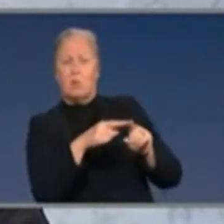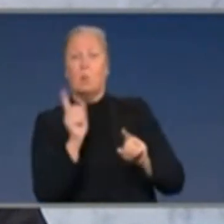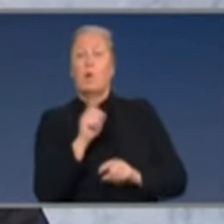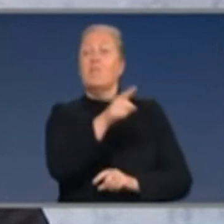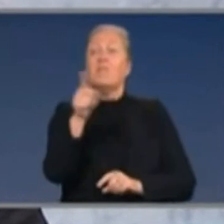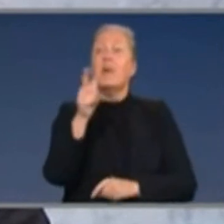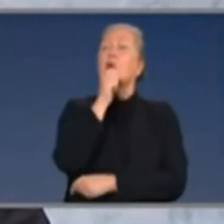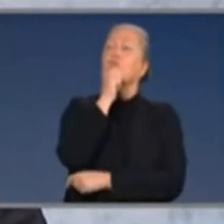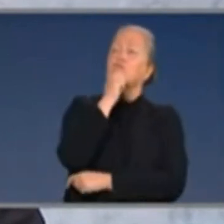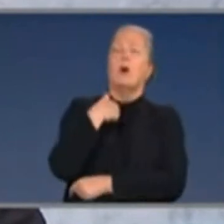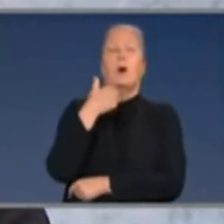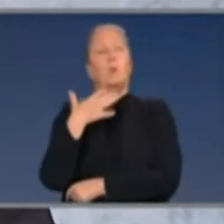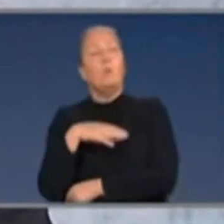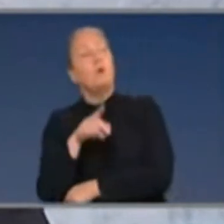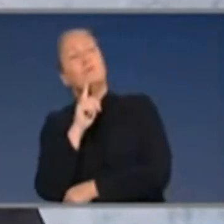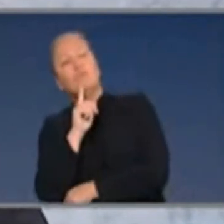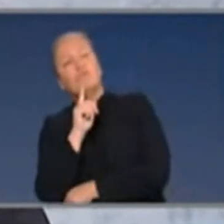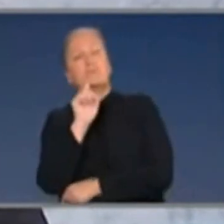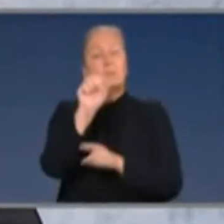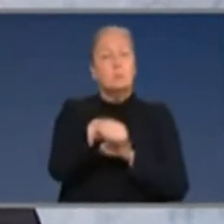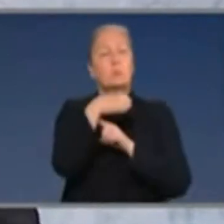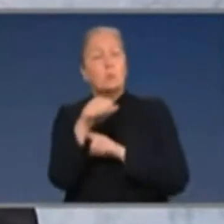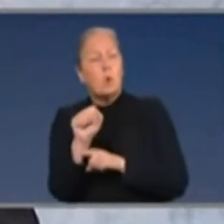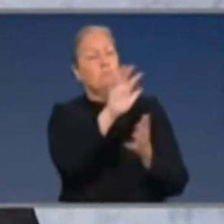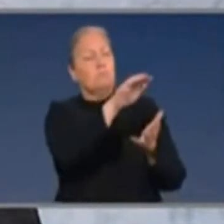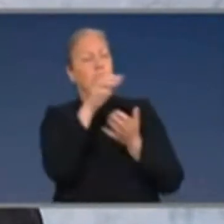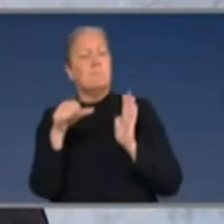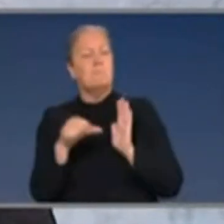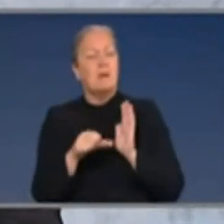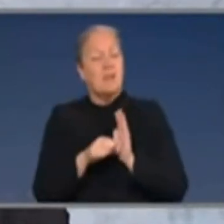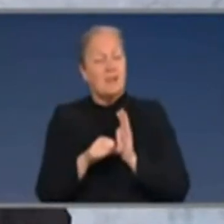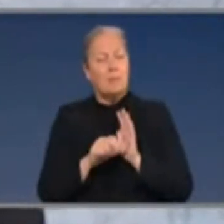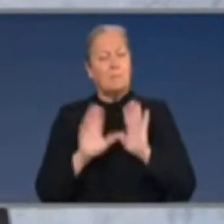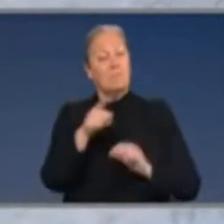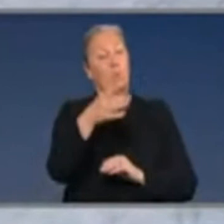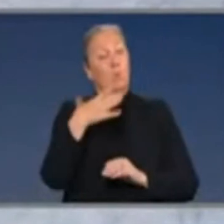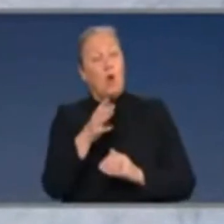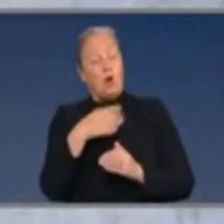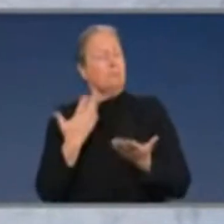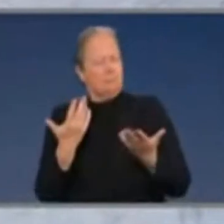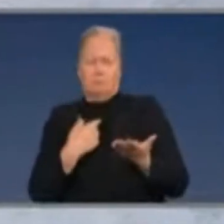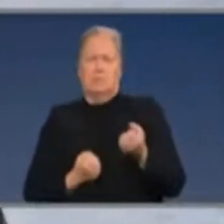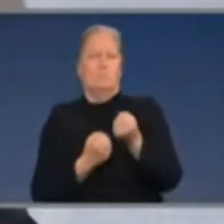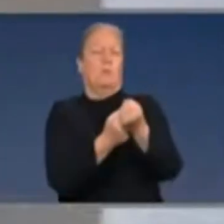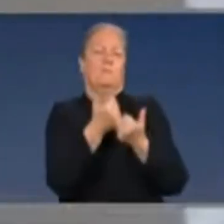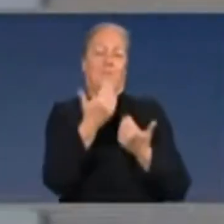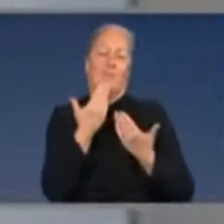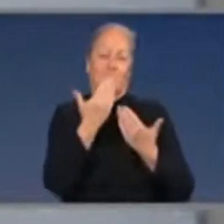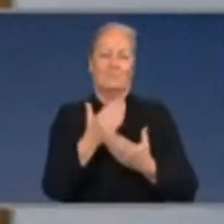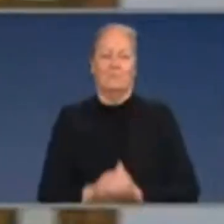it what they believe is best for them. I'll back them to how to spend their money every day of the week. Thank you very much.